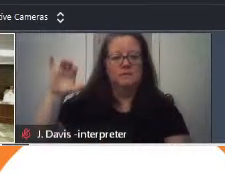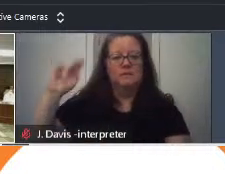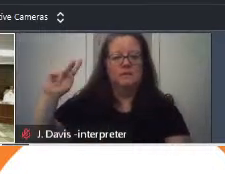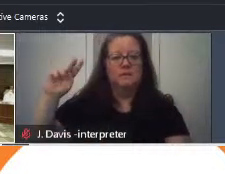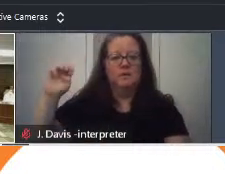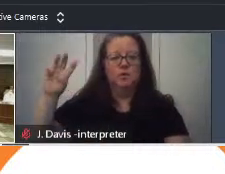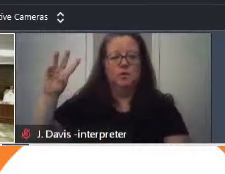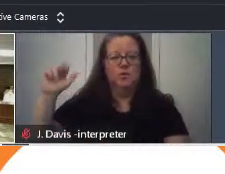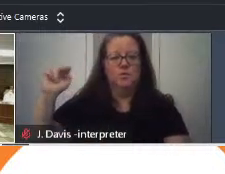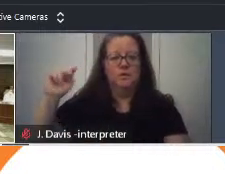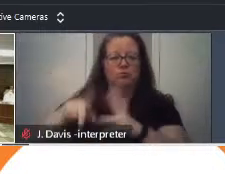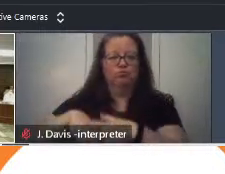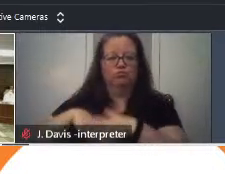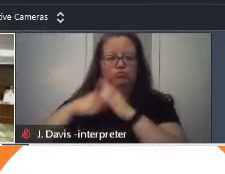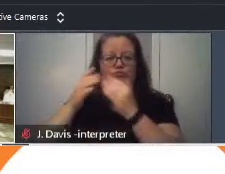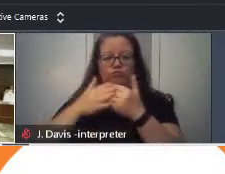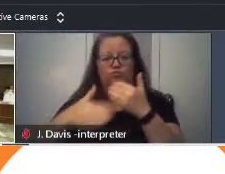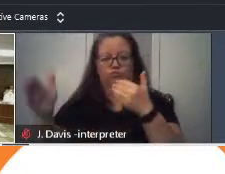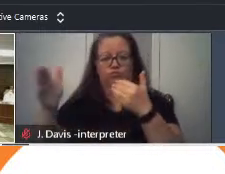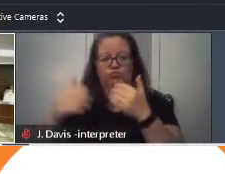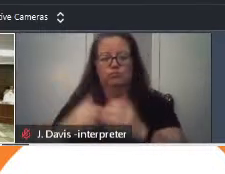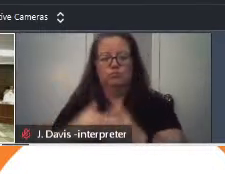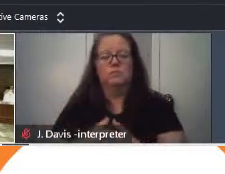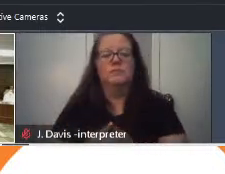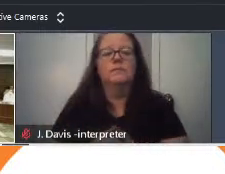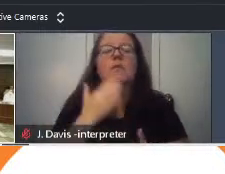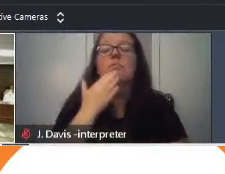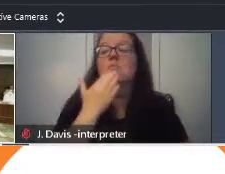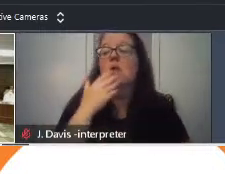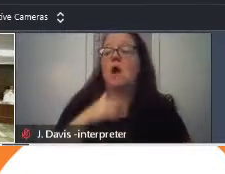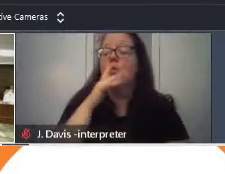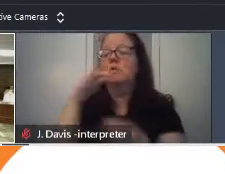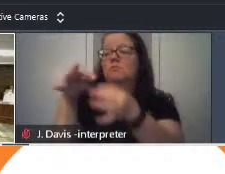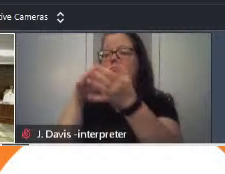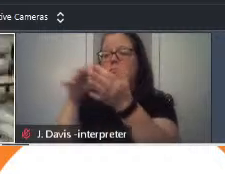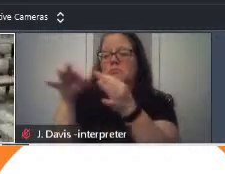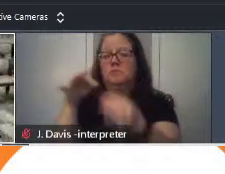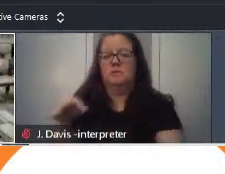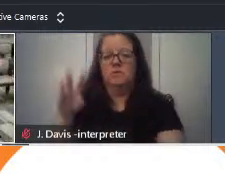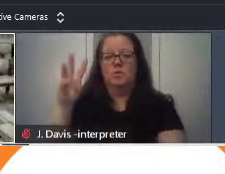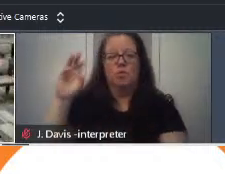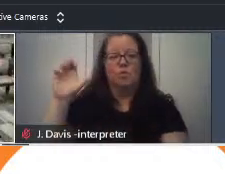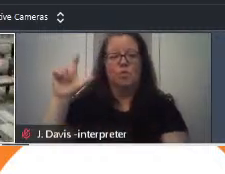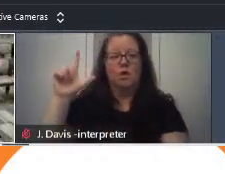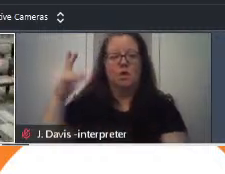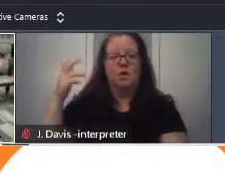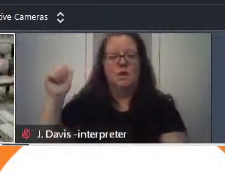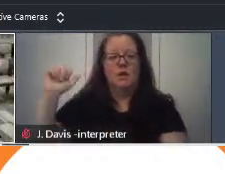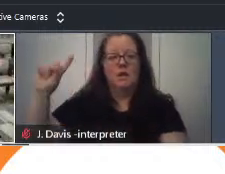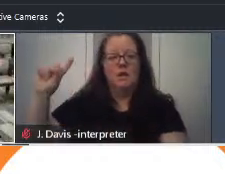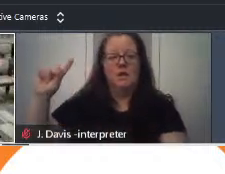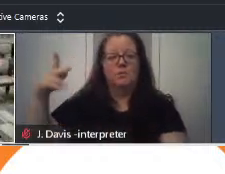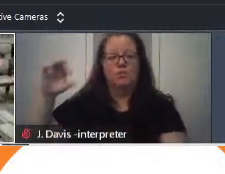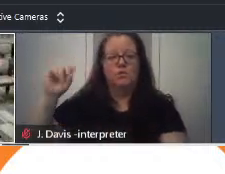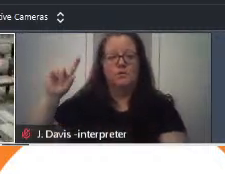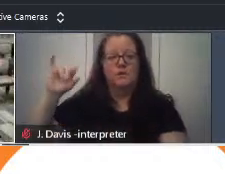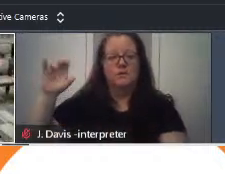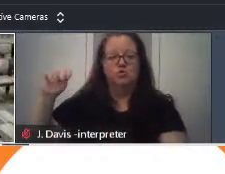off. Okay, thanks, Chief. So I'm gonna cover the wellhead protection overview for Memphis White Johnson